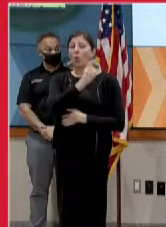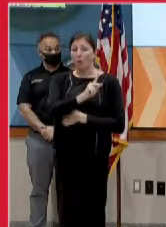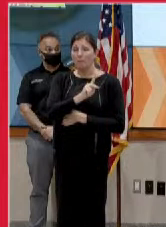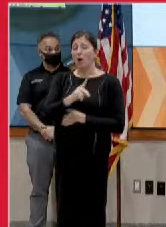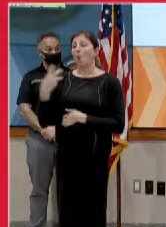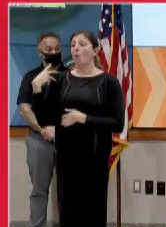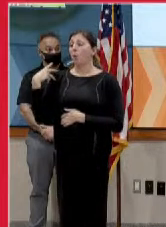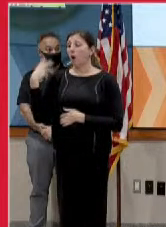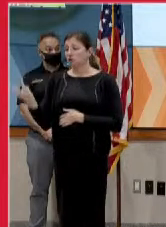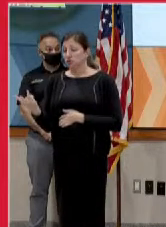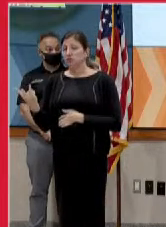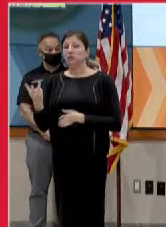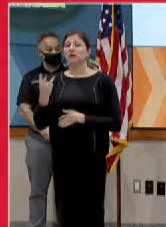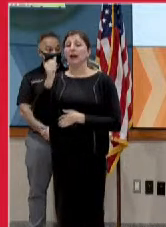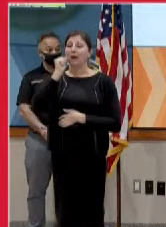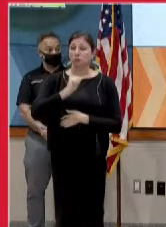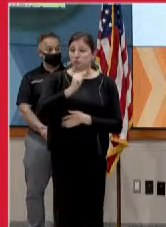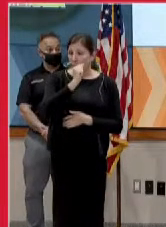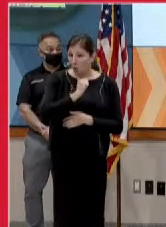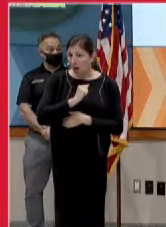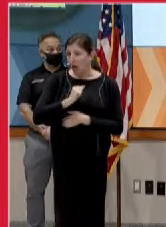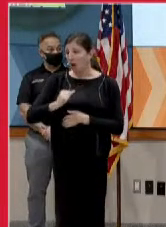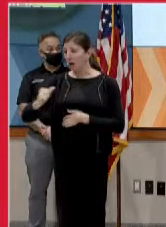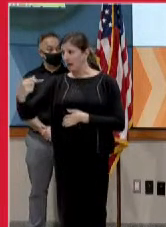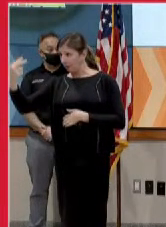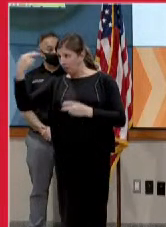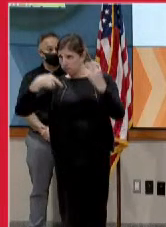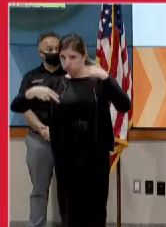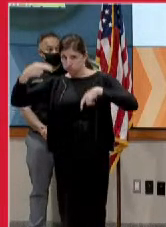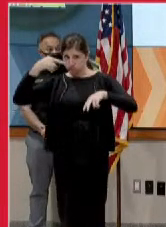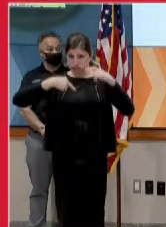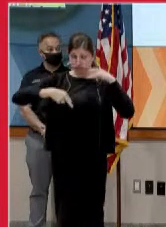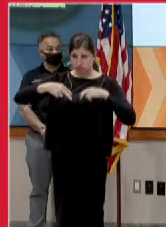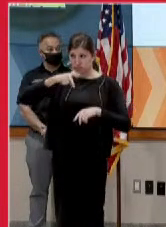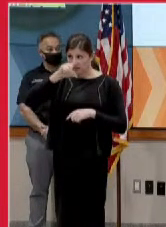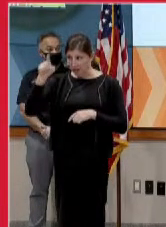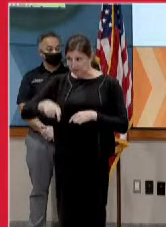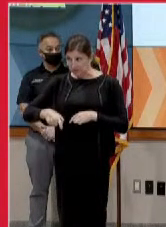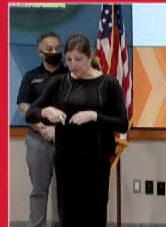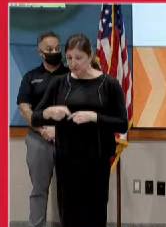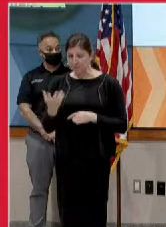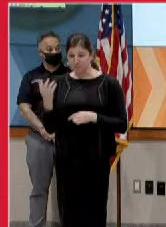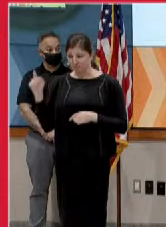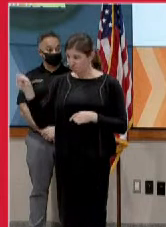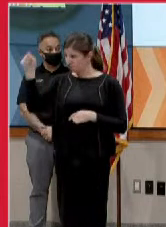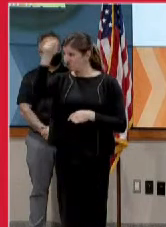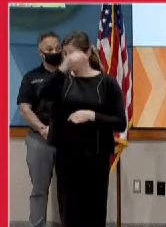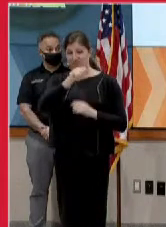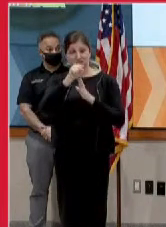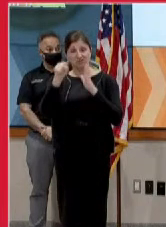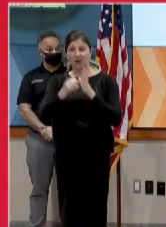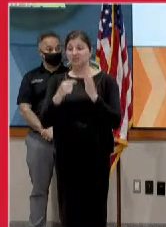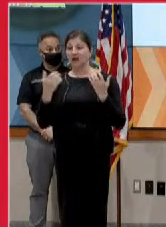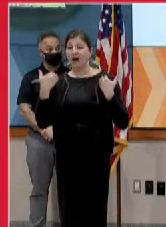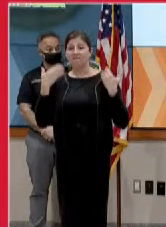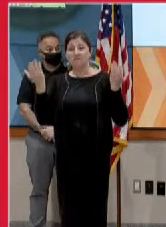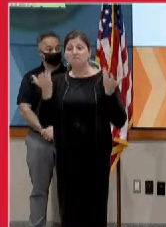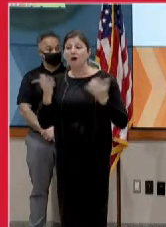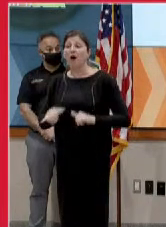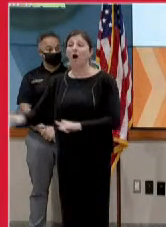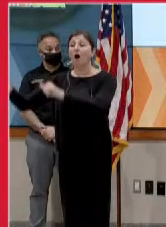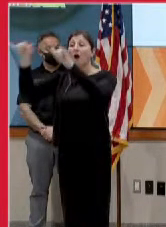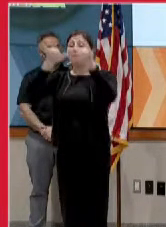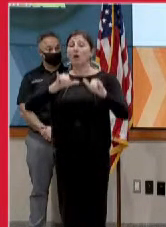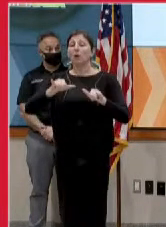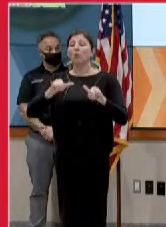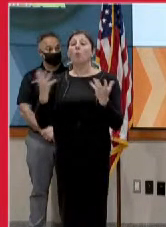Washington, Arizona, we're looking at us, we're looking all throughout the country and world. The one thing these states have in common is the ones